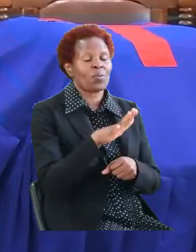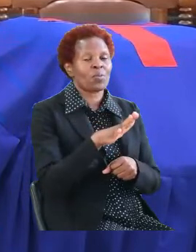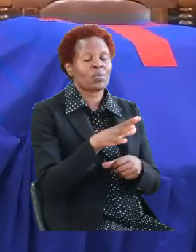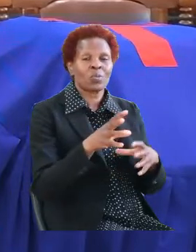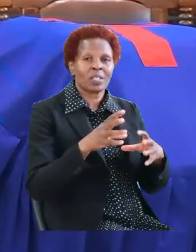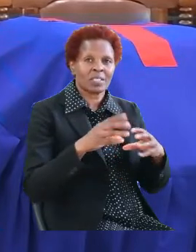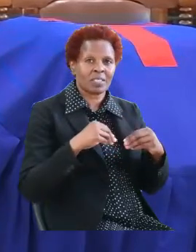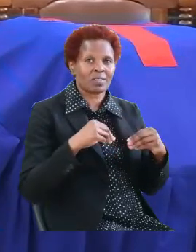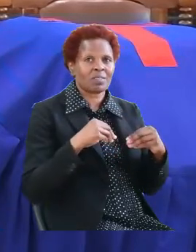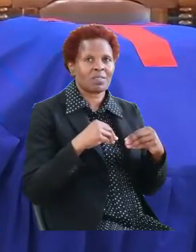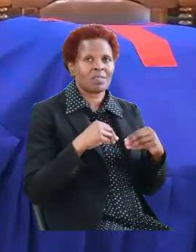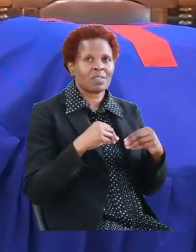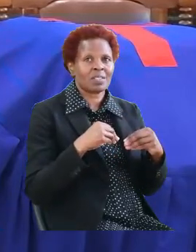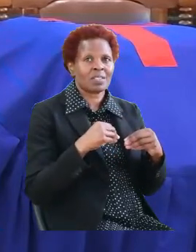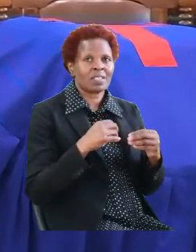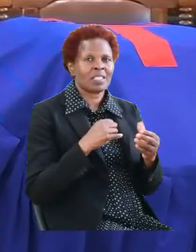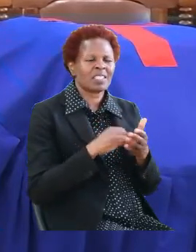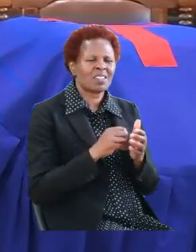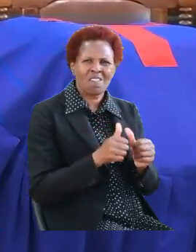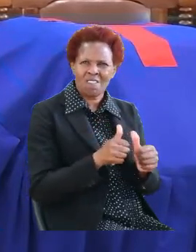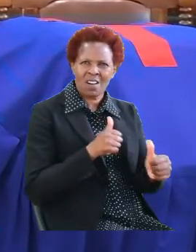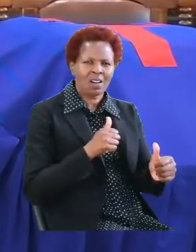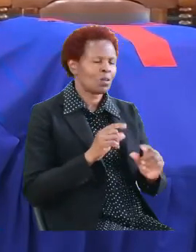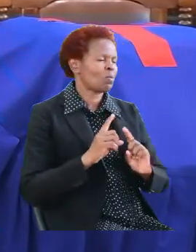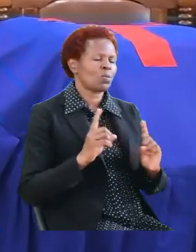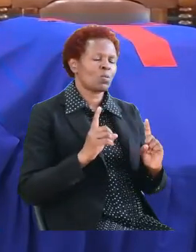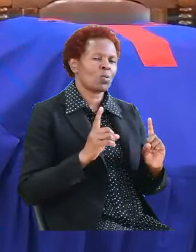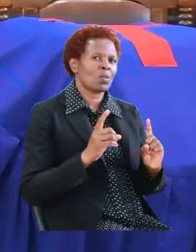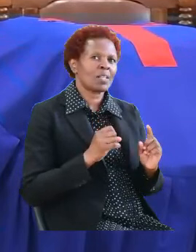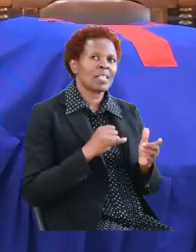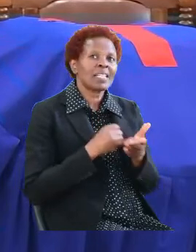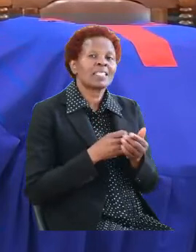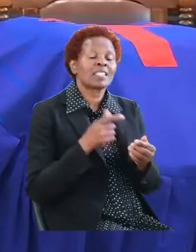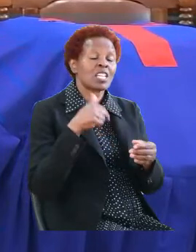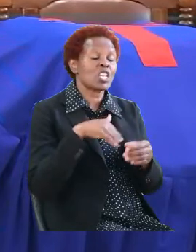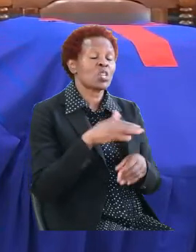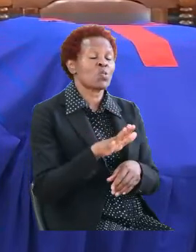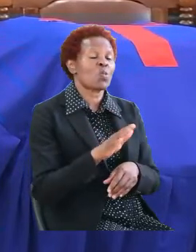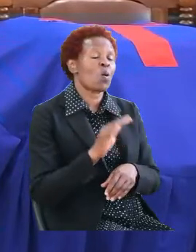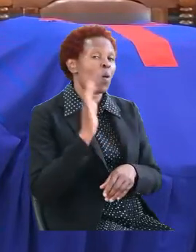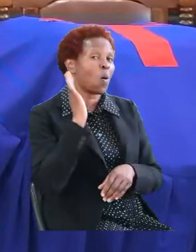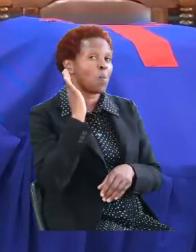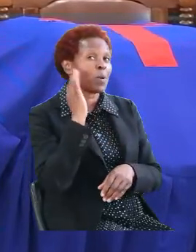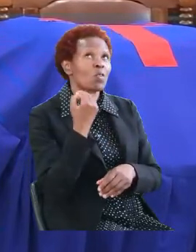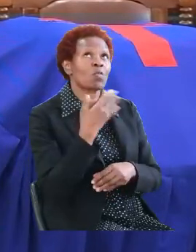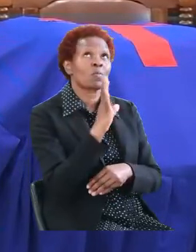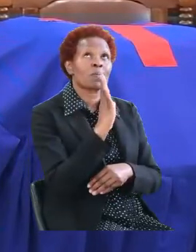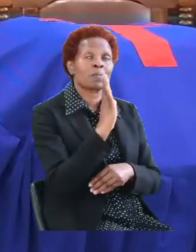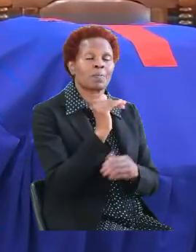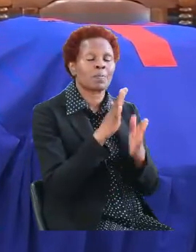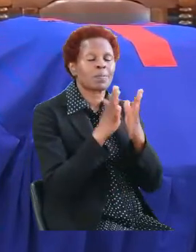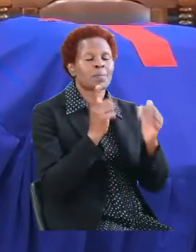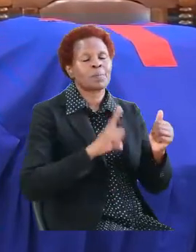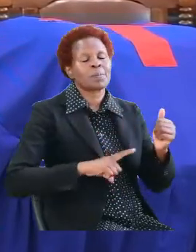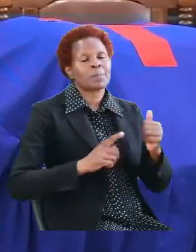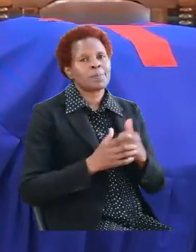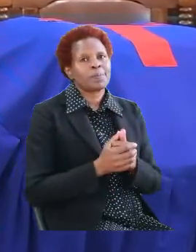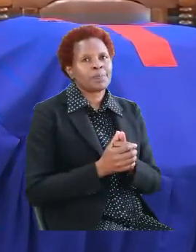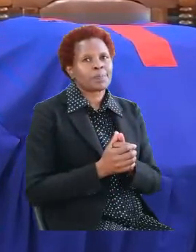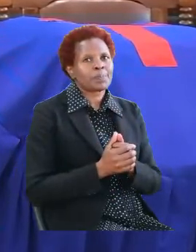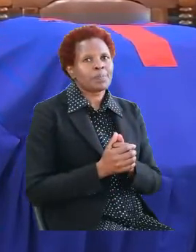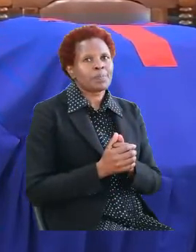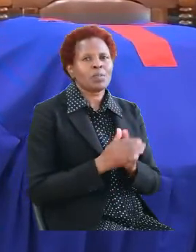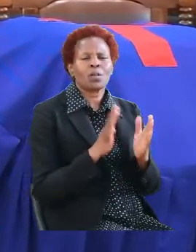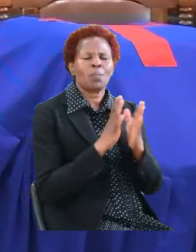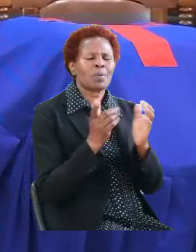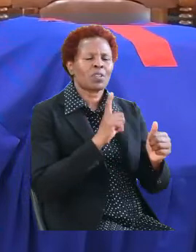you need, it is not far from you. It raised in the obedience of the Lord. Praise the name of the Lord.